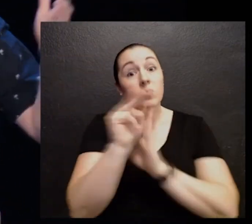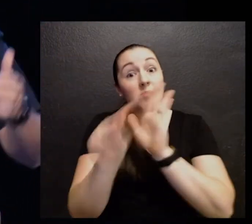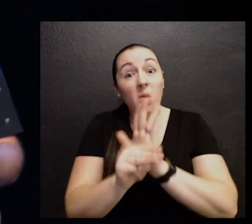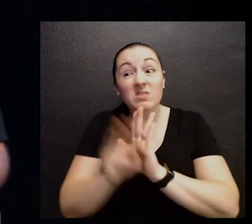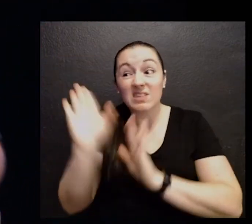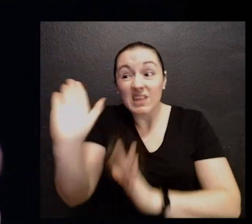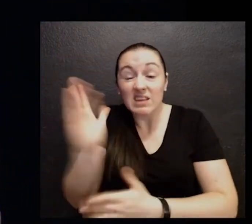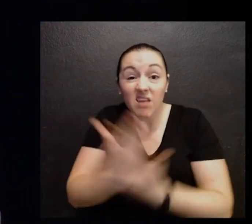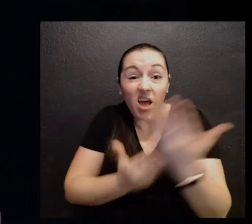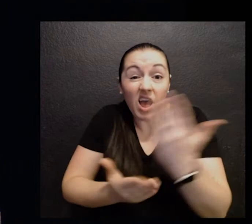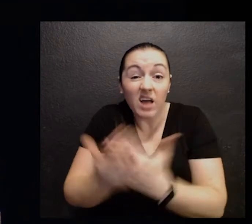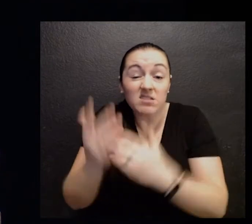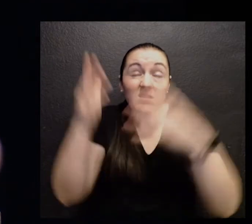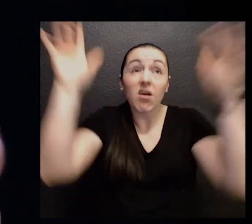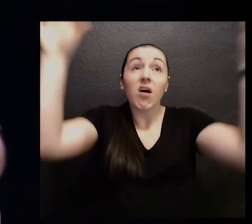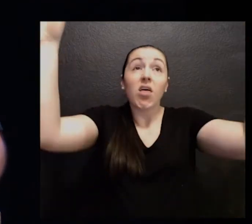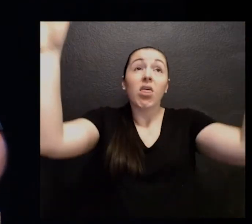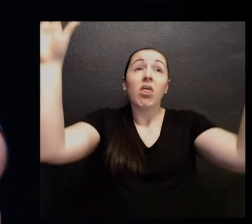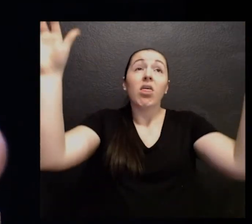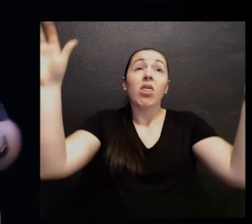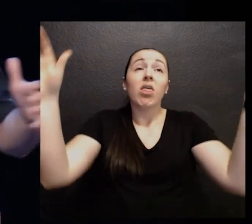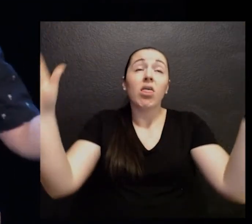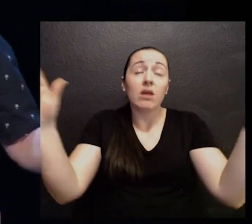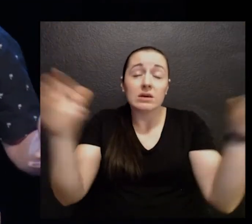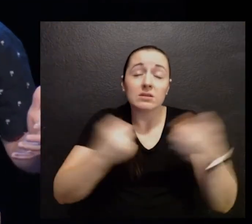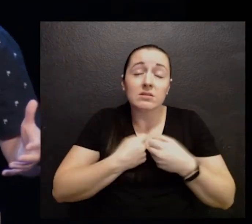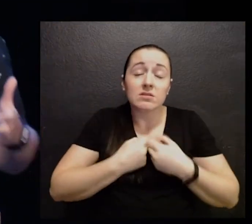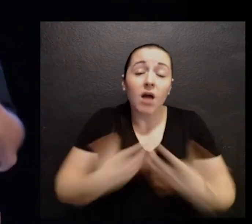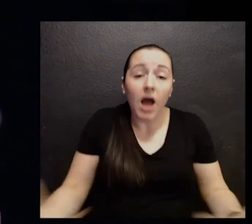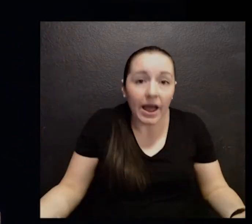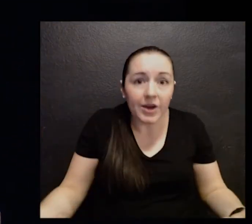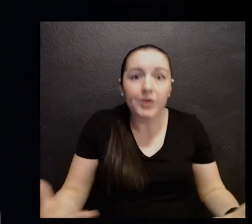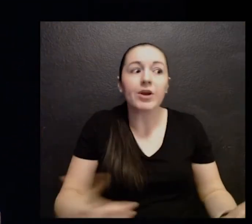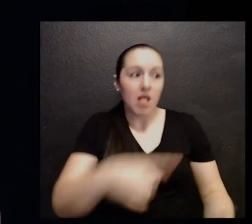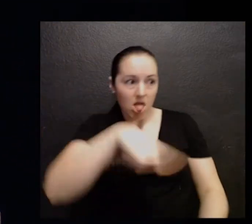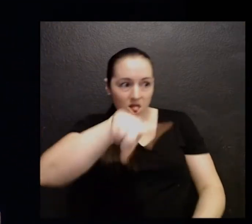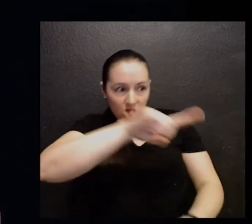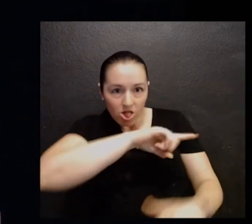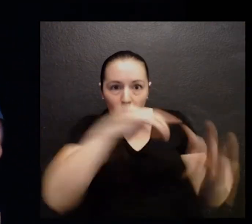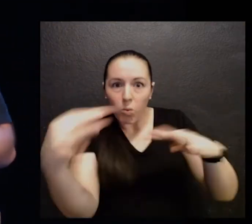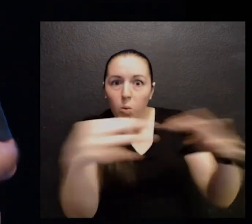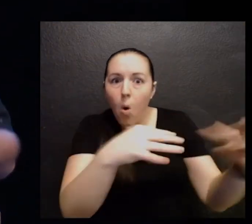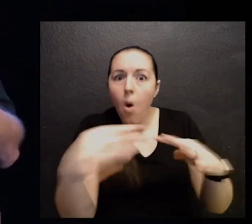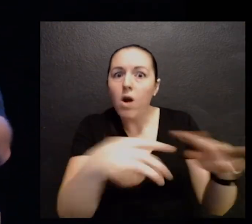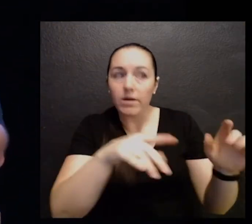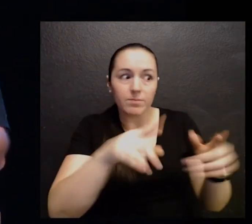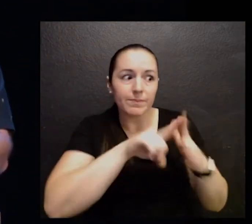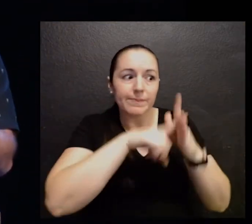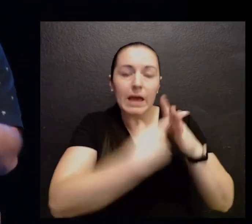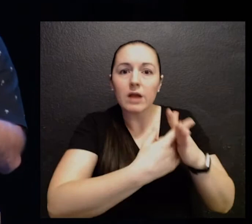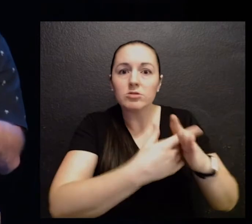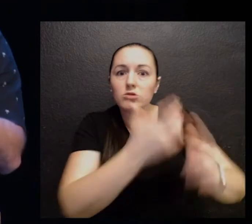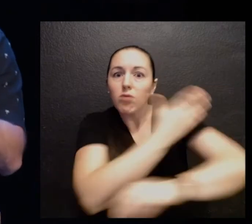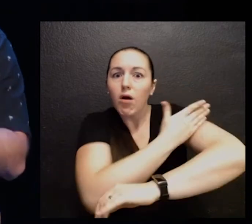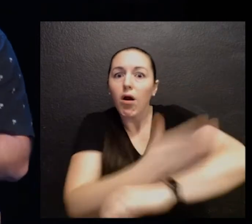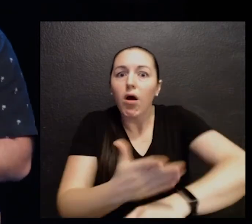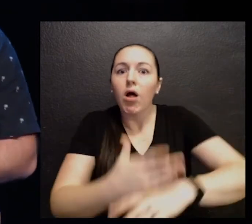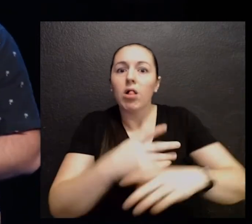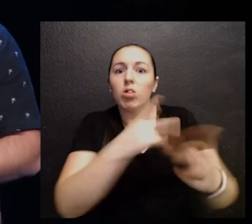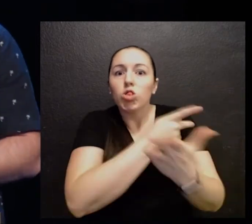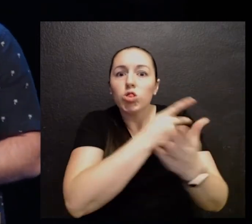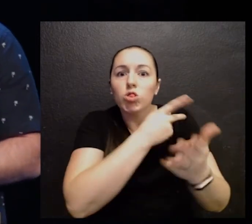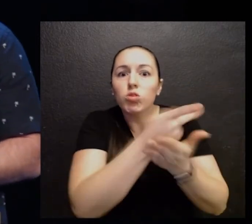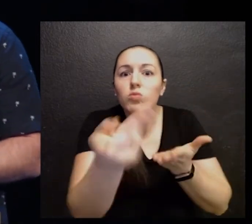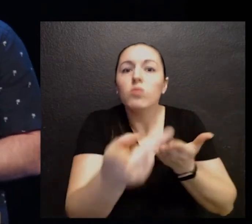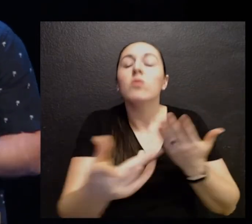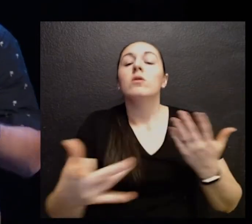arms, the Israelites, they start losing the battle. So Aaron and Hur, they see this happening and they go up to Moses and they say, "You're not going to do